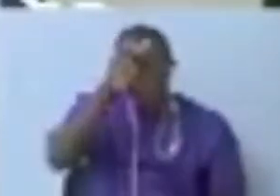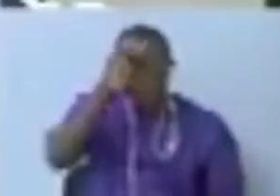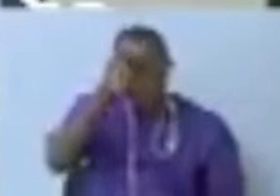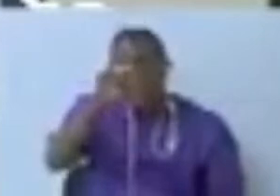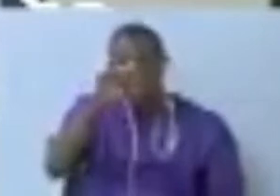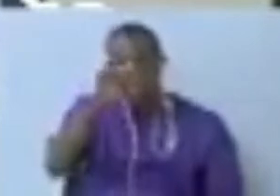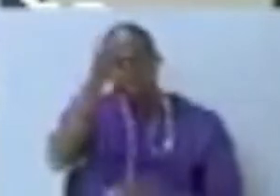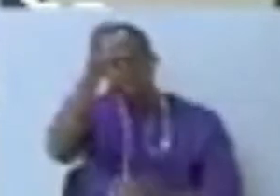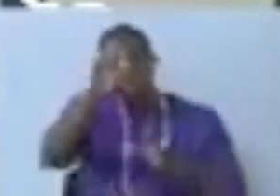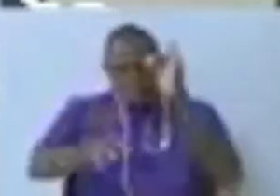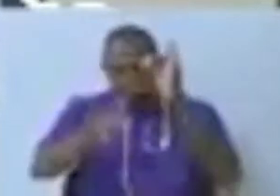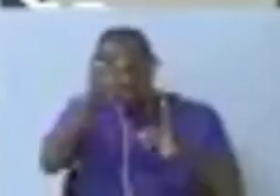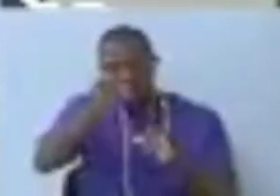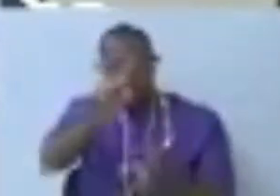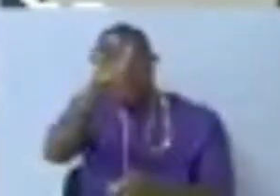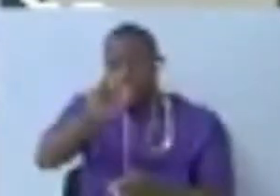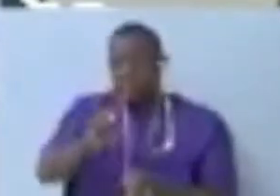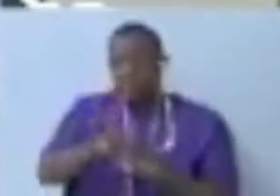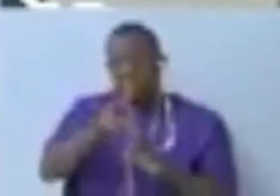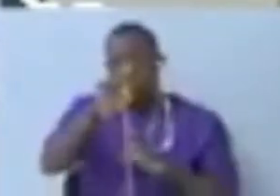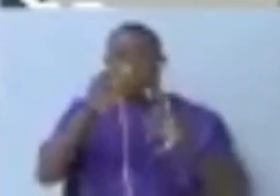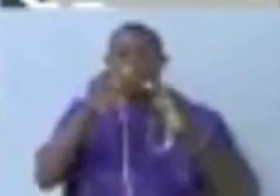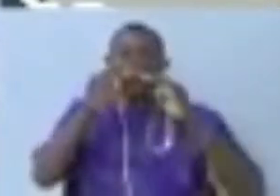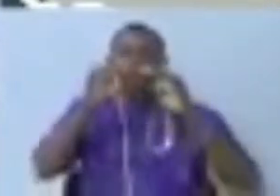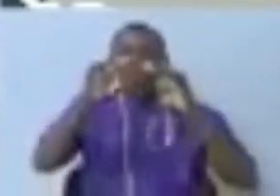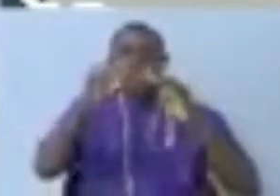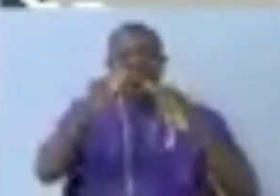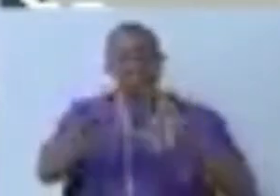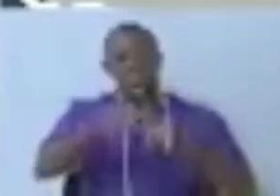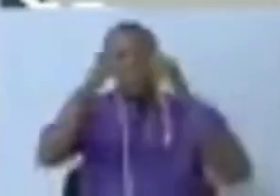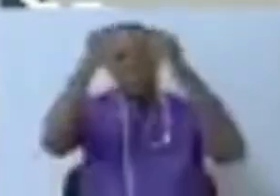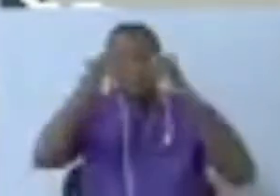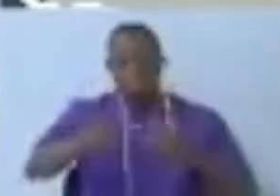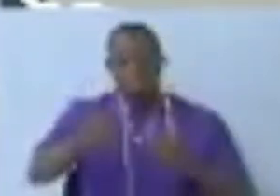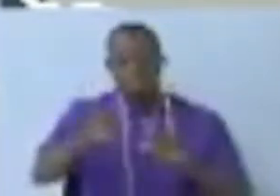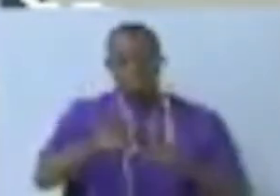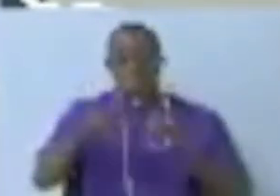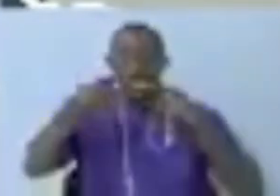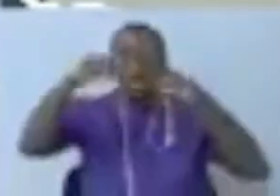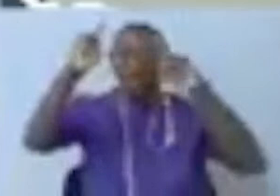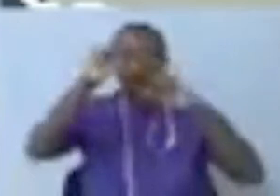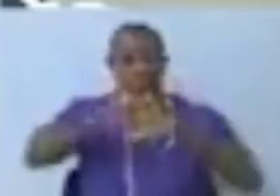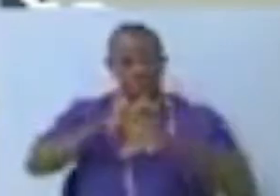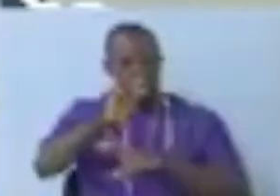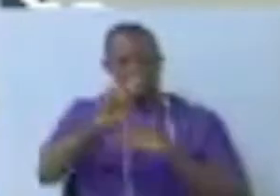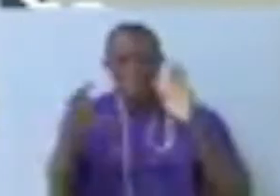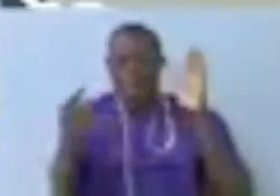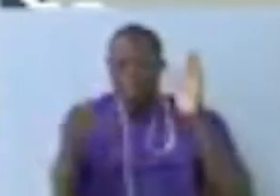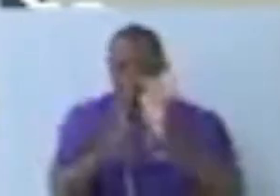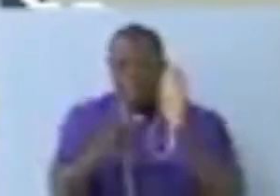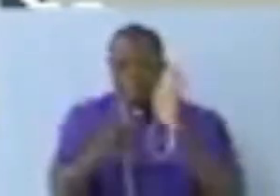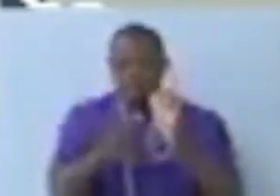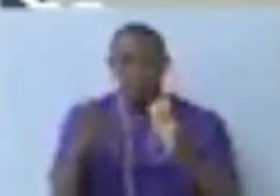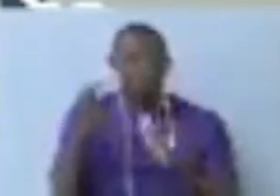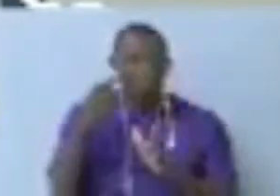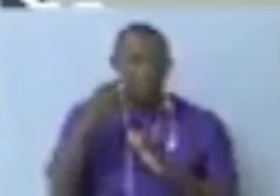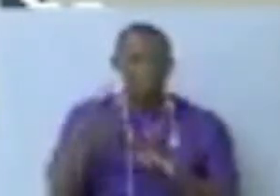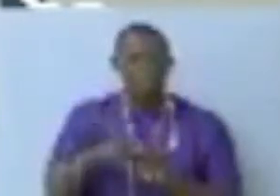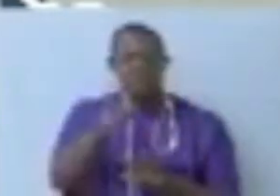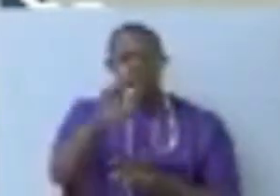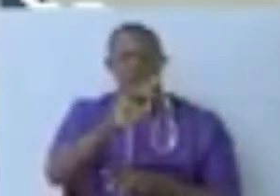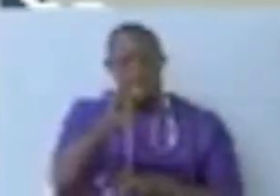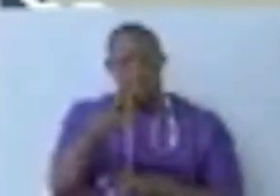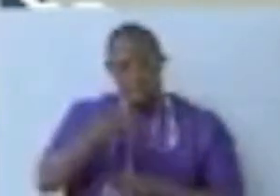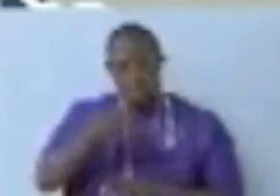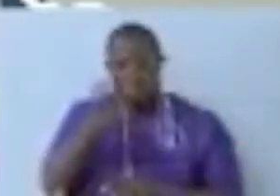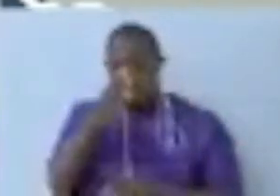Is a press statement is released on such an important day. Are you claiming that you are